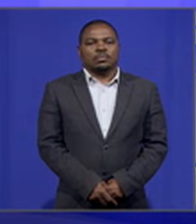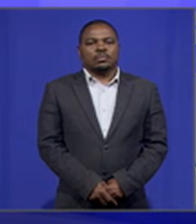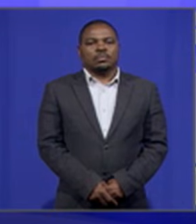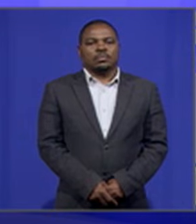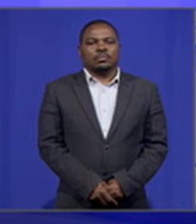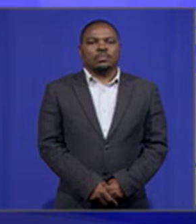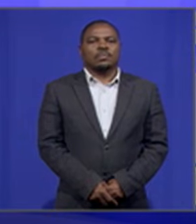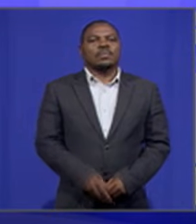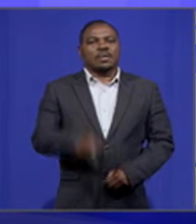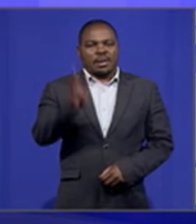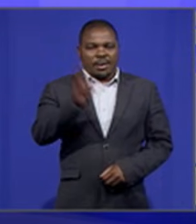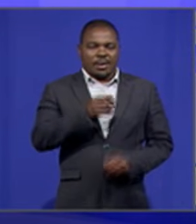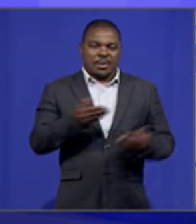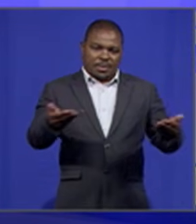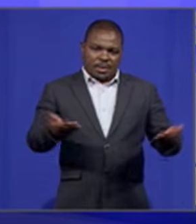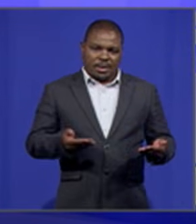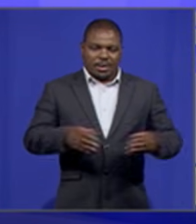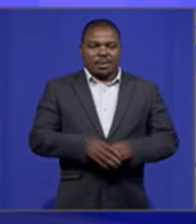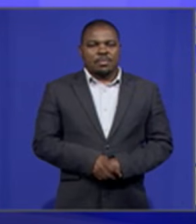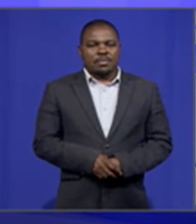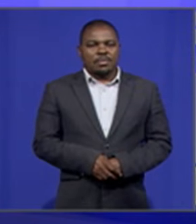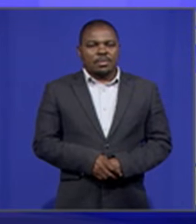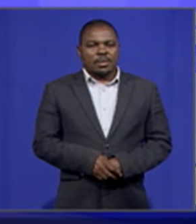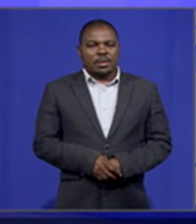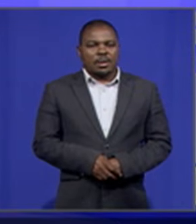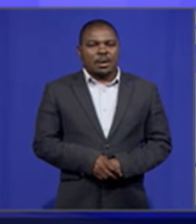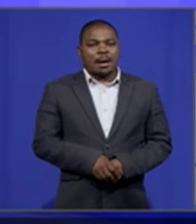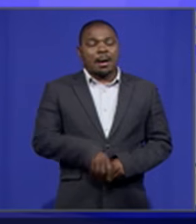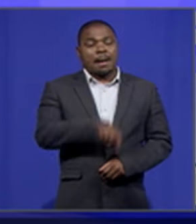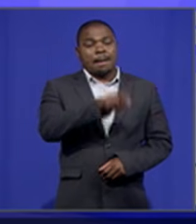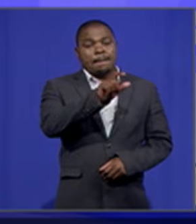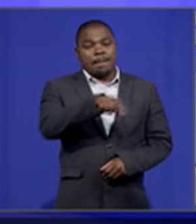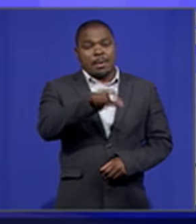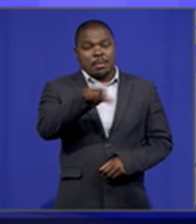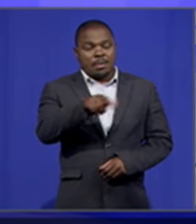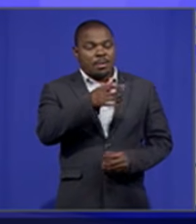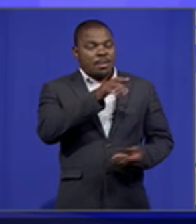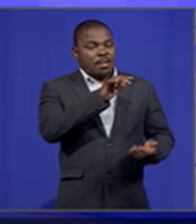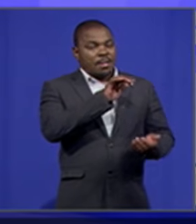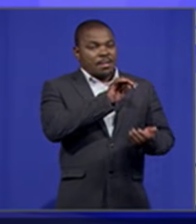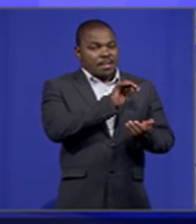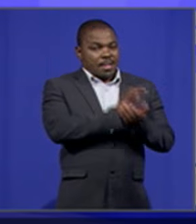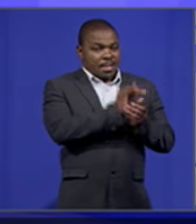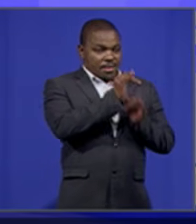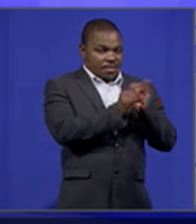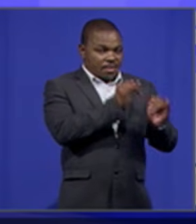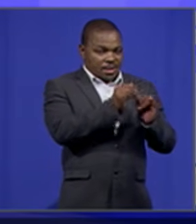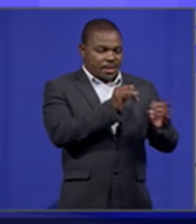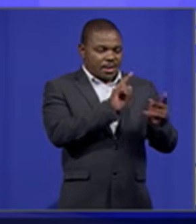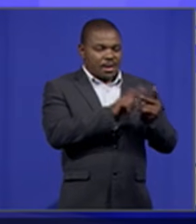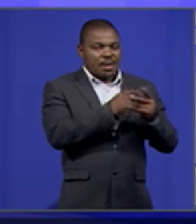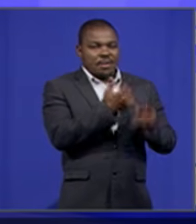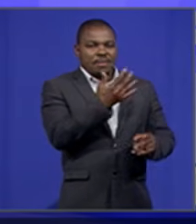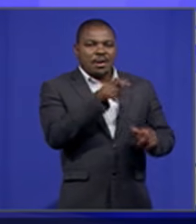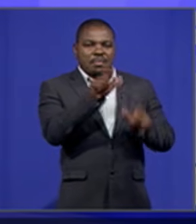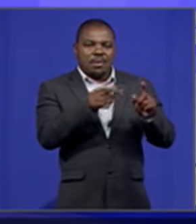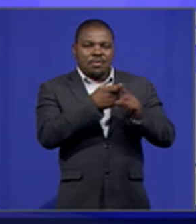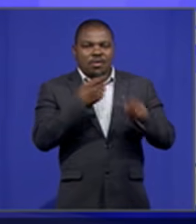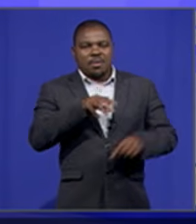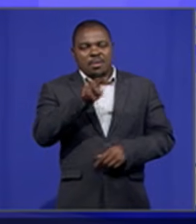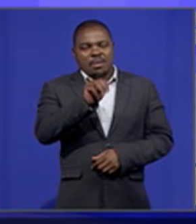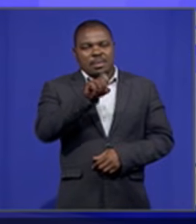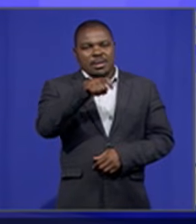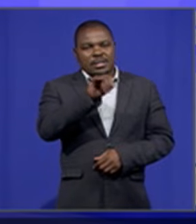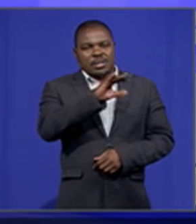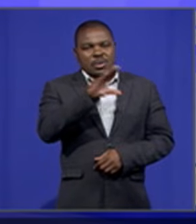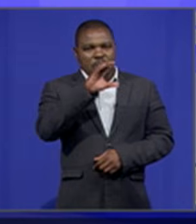Re sa le amogela thobela. Molato kgatlhanong le balatofatšwa ba lesometee go bala ba bahlano ba naga ya Mexico bao ba golegilego malebana